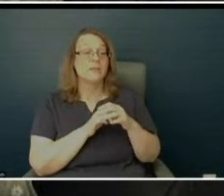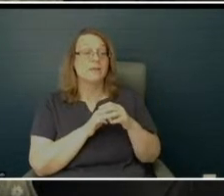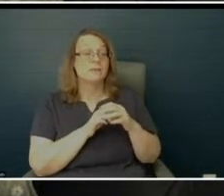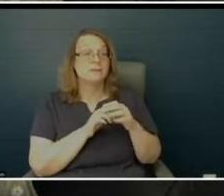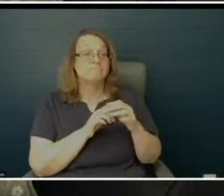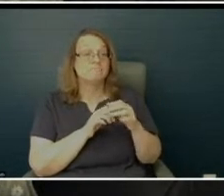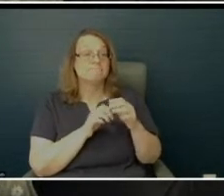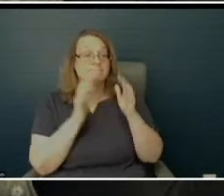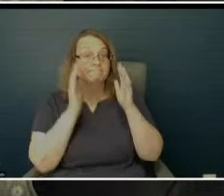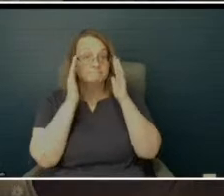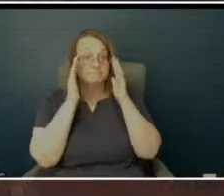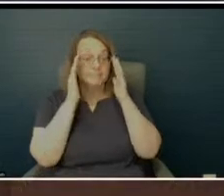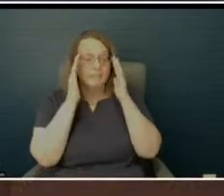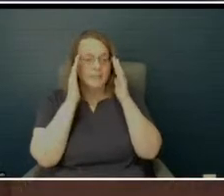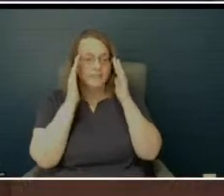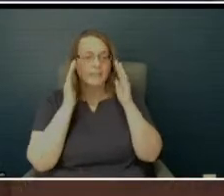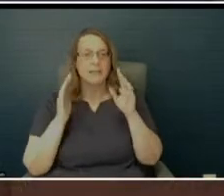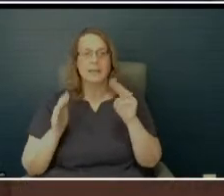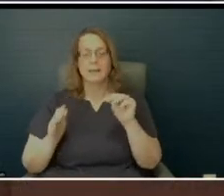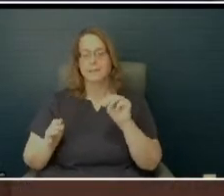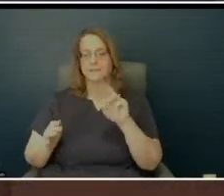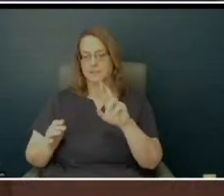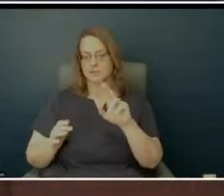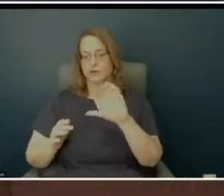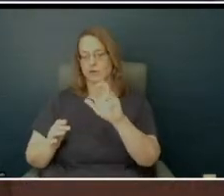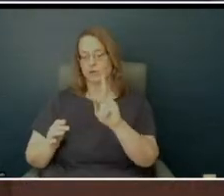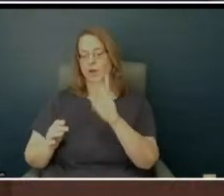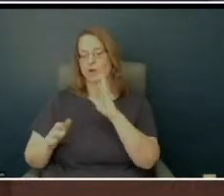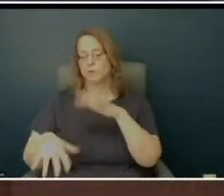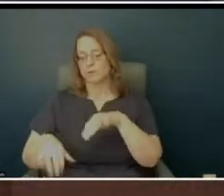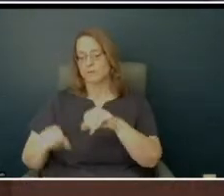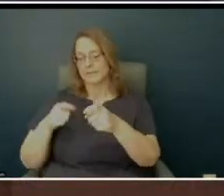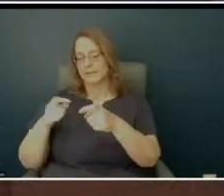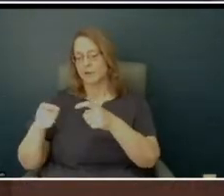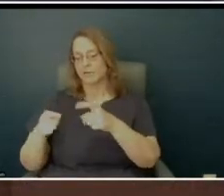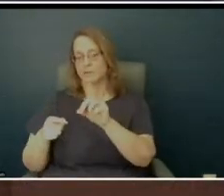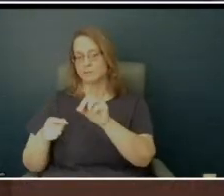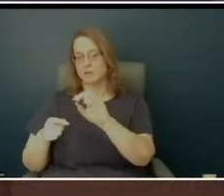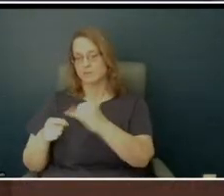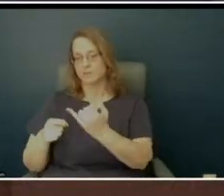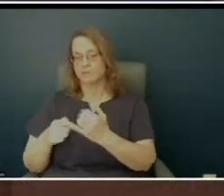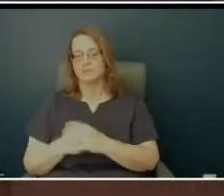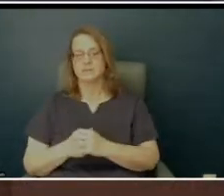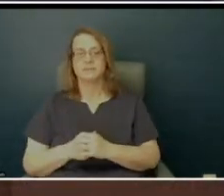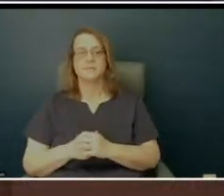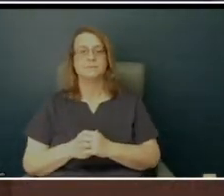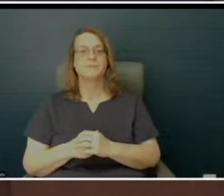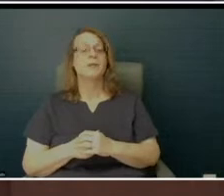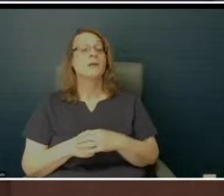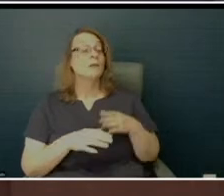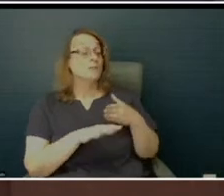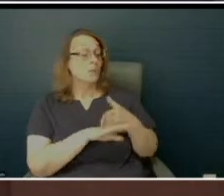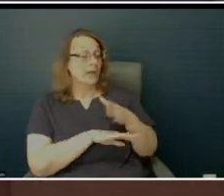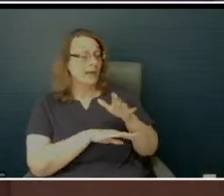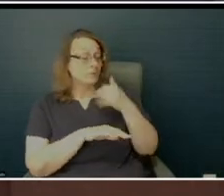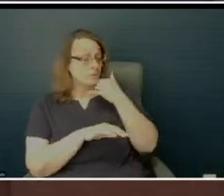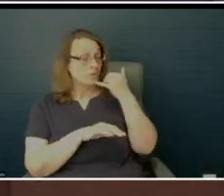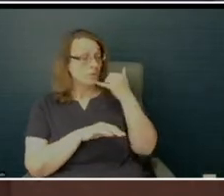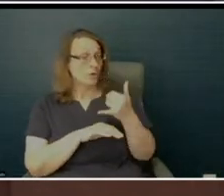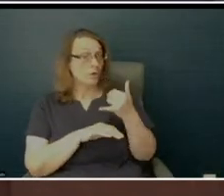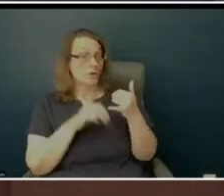of Justice. Mr. Rosen, after your call with President Trump on December 24th, you spoke with Mr. Clark on